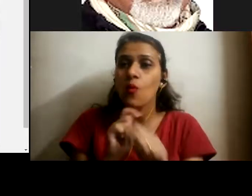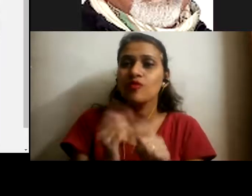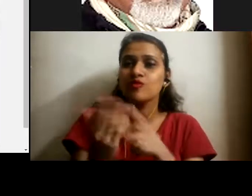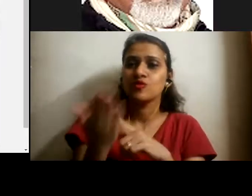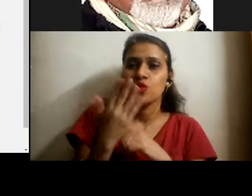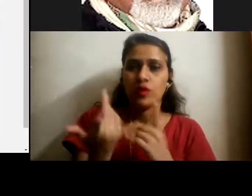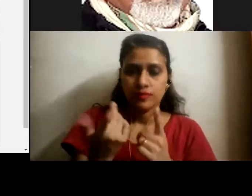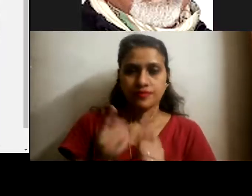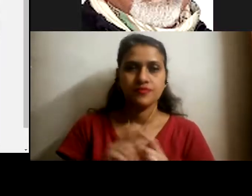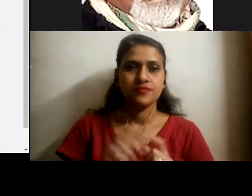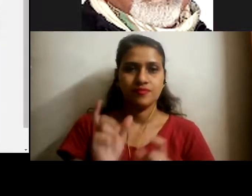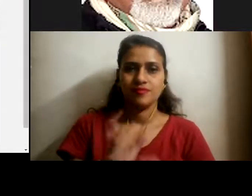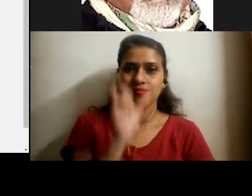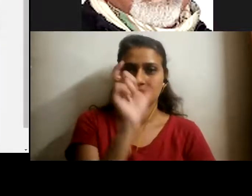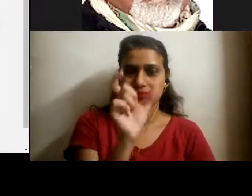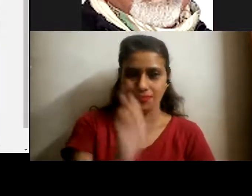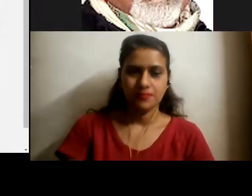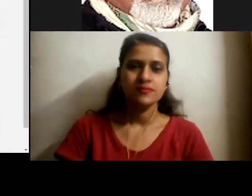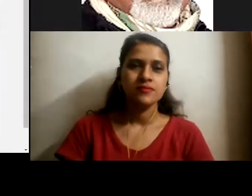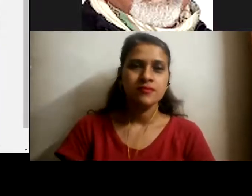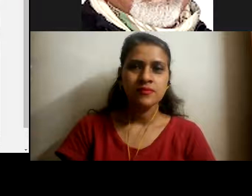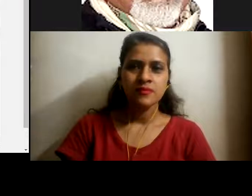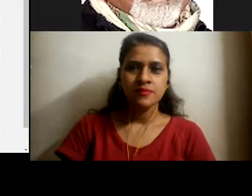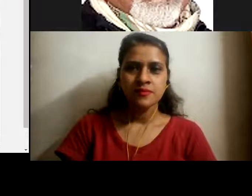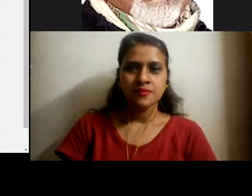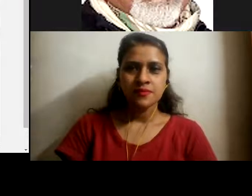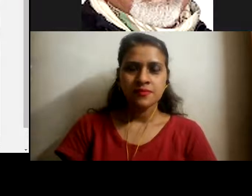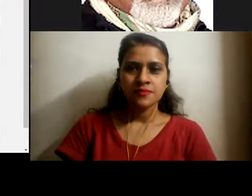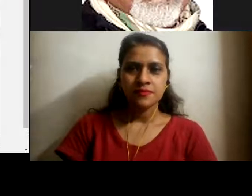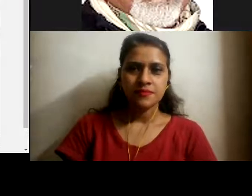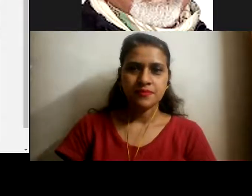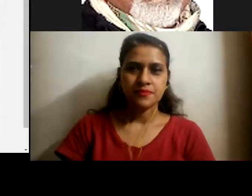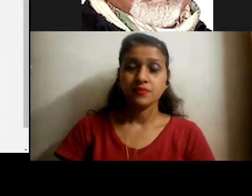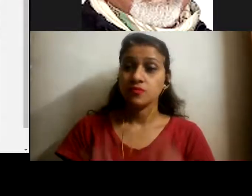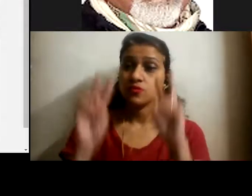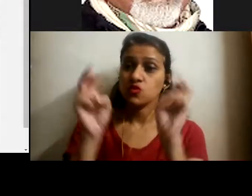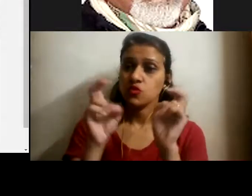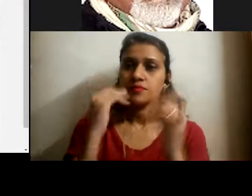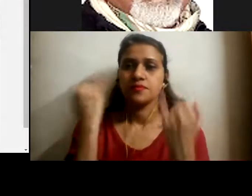let's go here to Penal Code and click on Find.